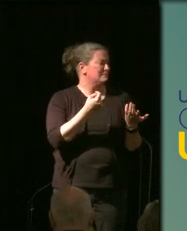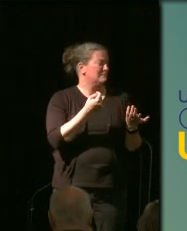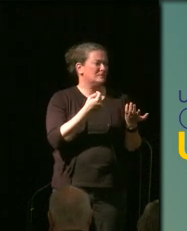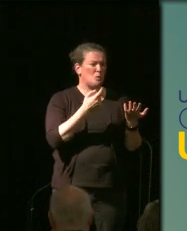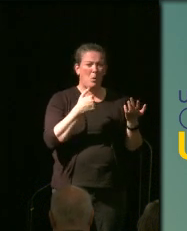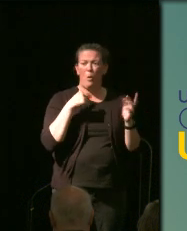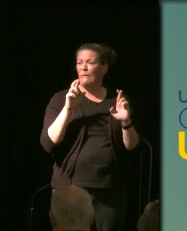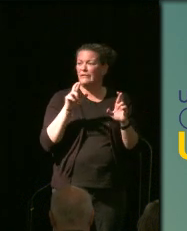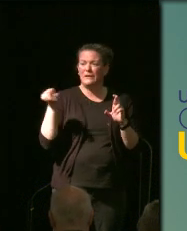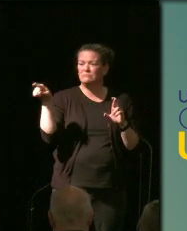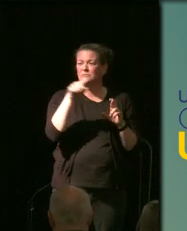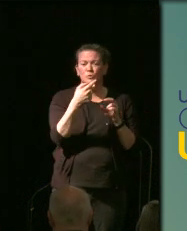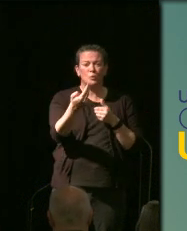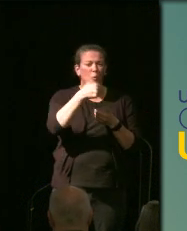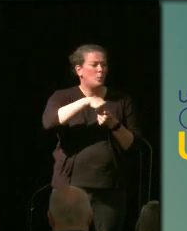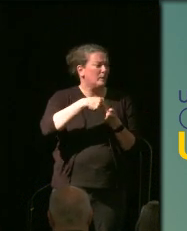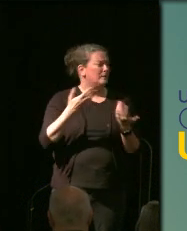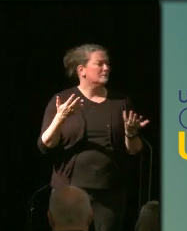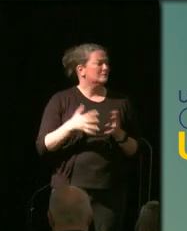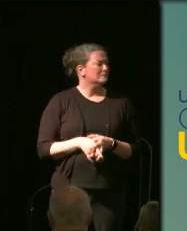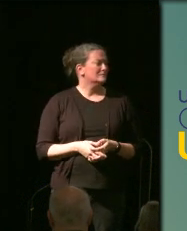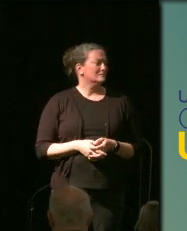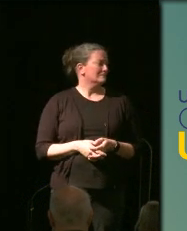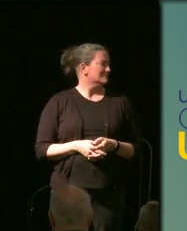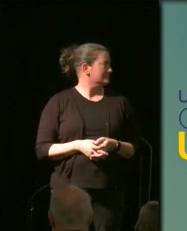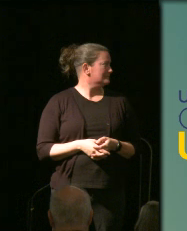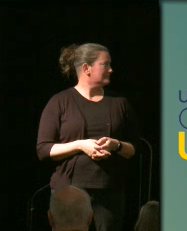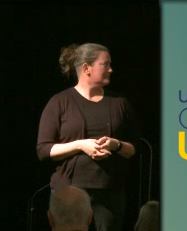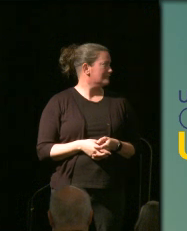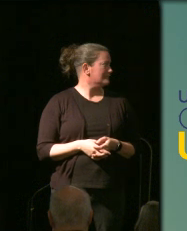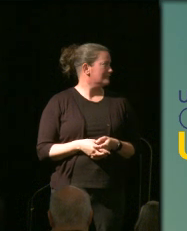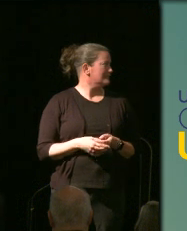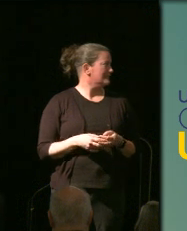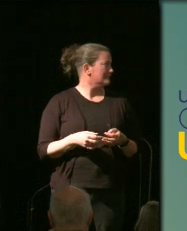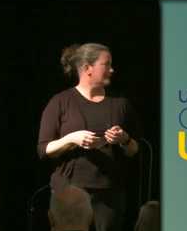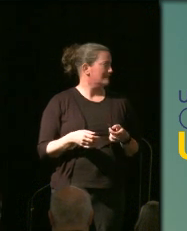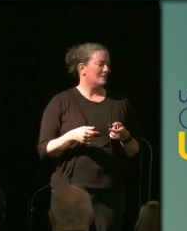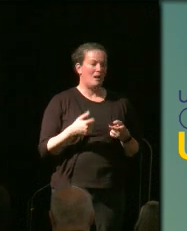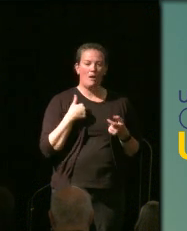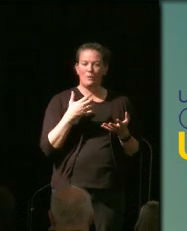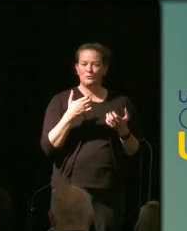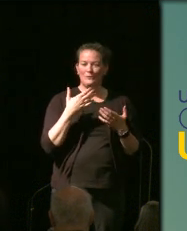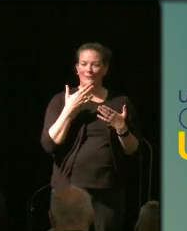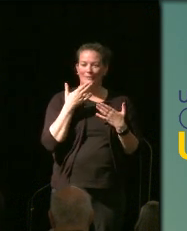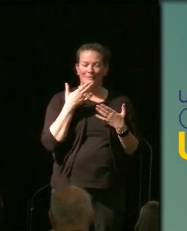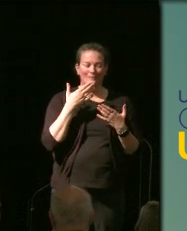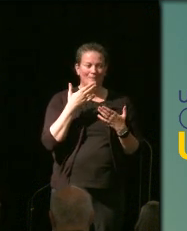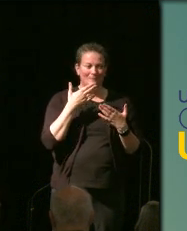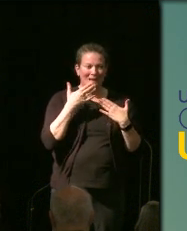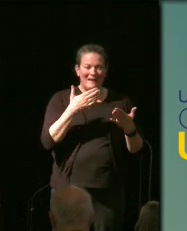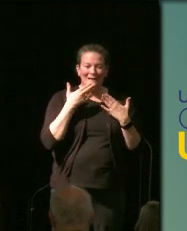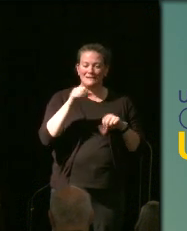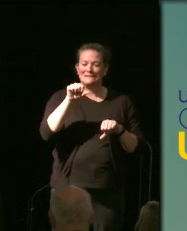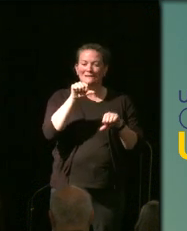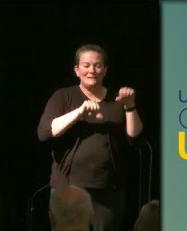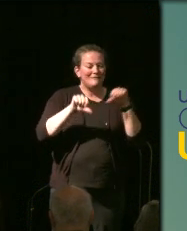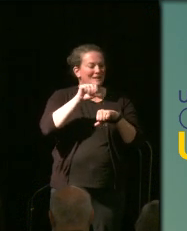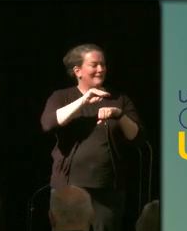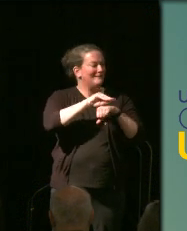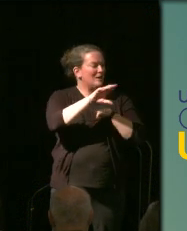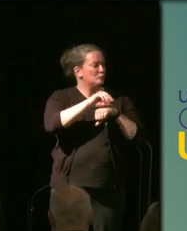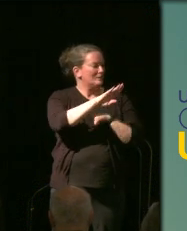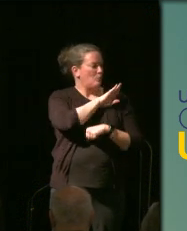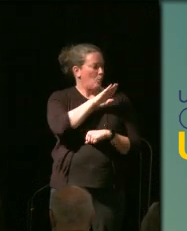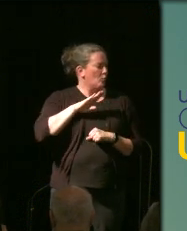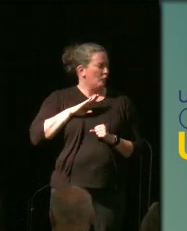trial pretty soon. I want to thank these guys, and hopefully some of them you already know. This is the Scientific Advisory Board. They largely helped us do